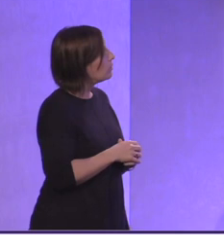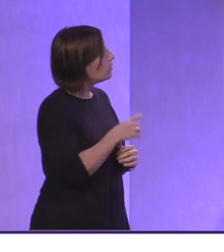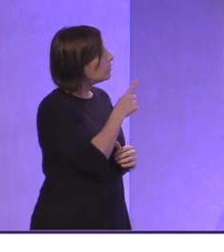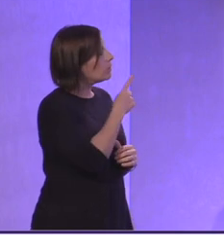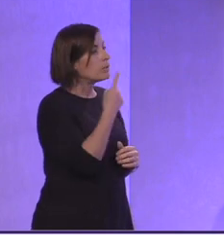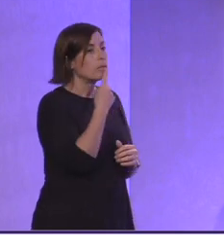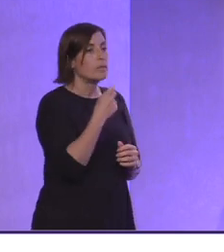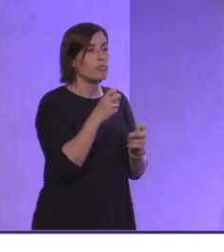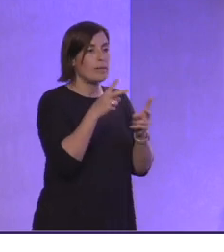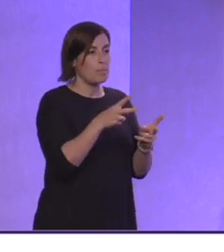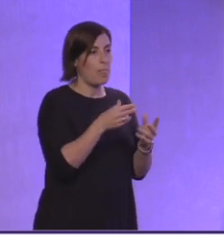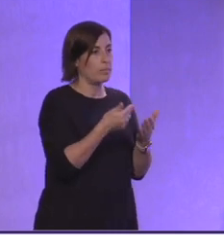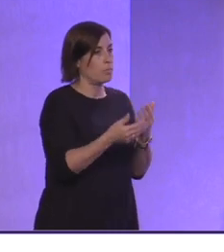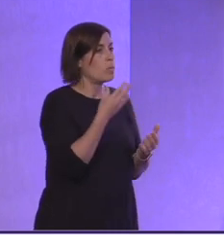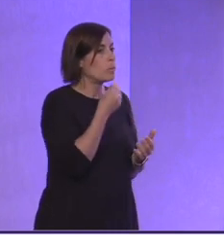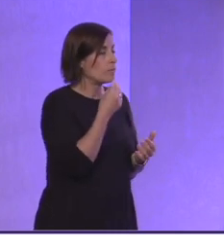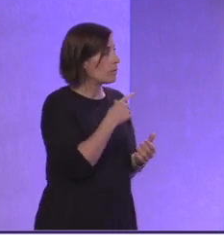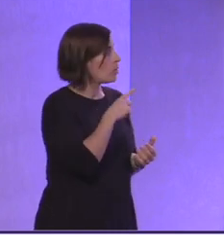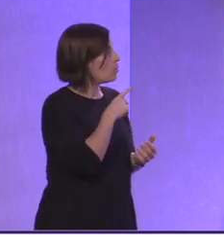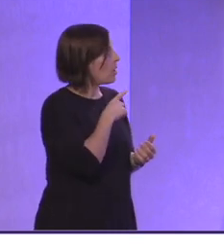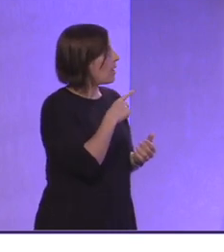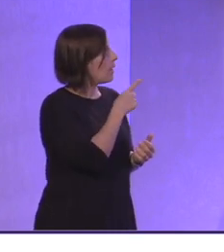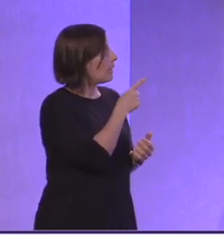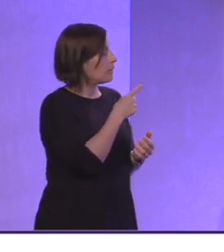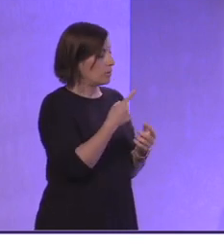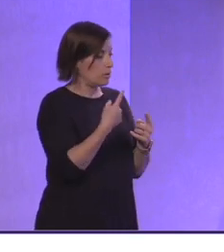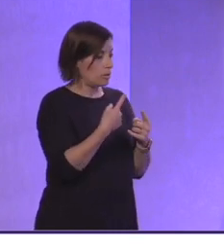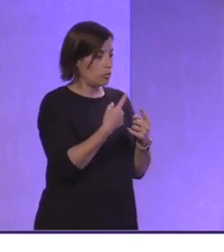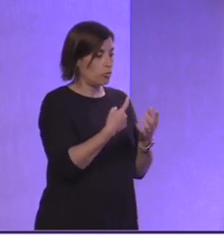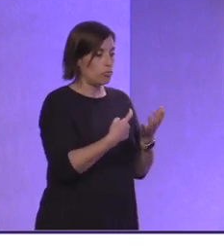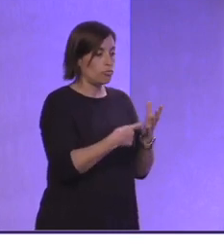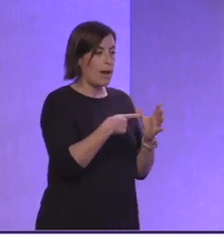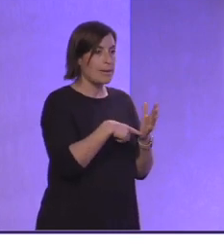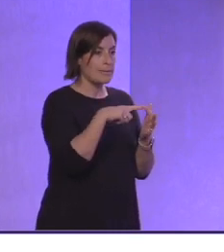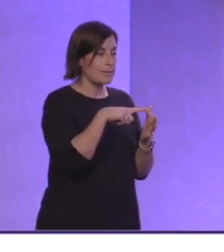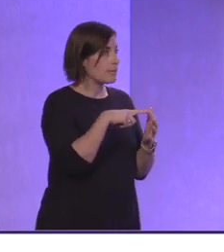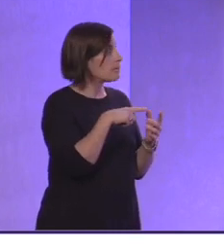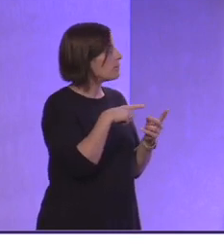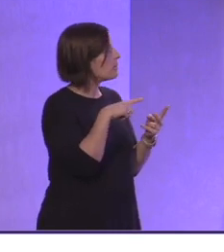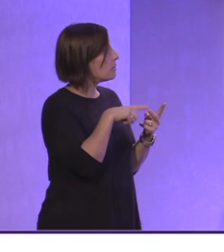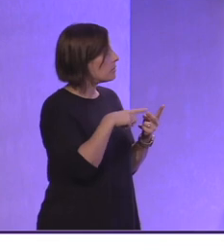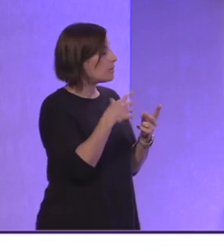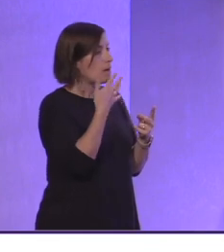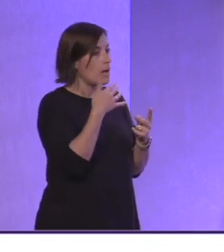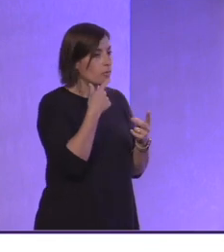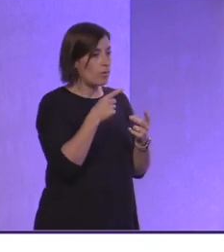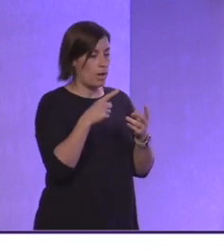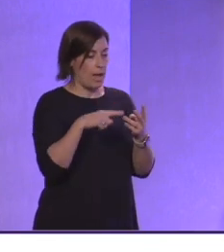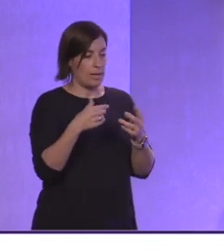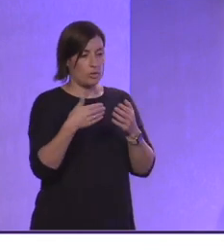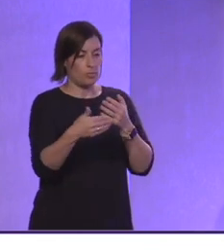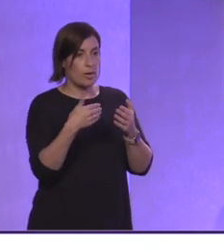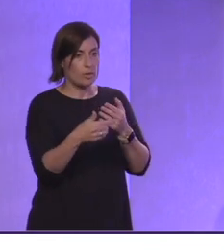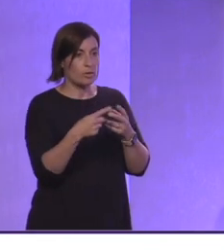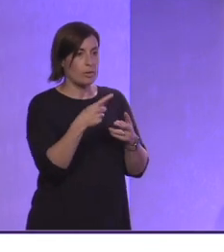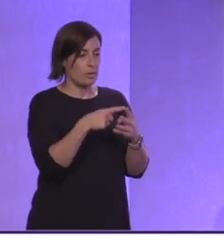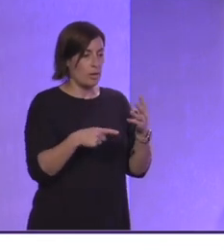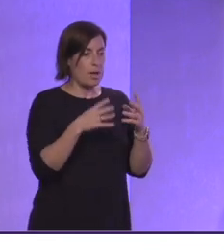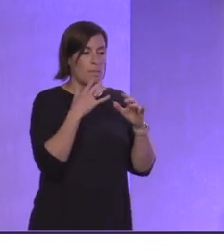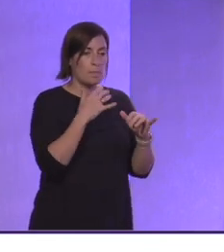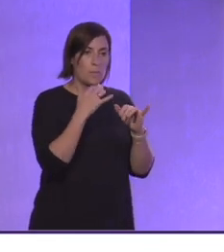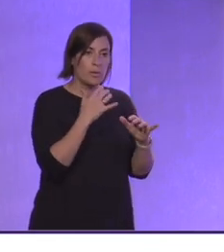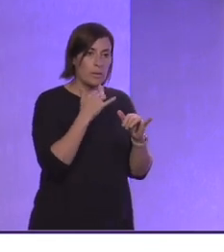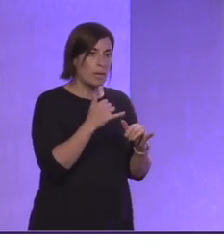we monitor the rate, error, and duration of every request that our service receives. However,